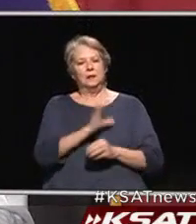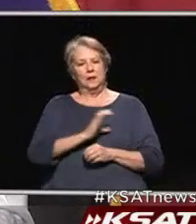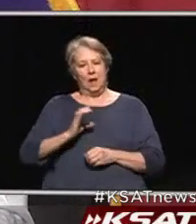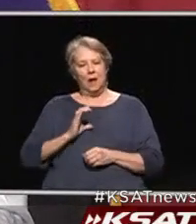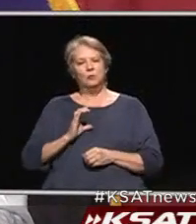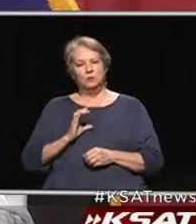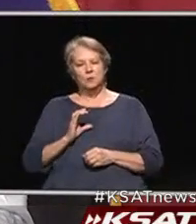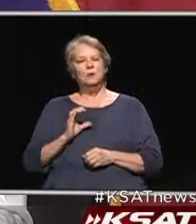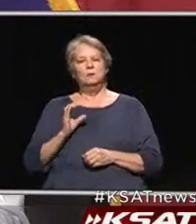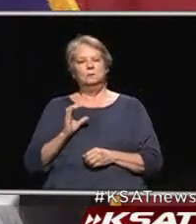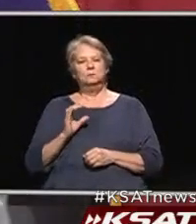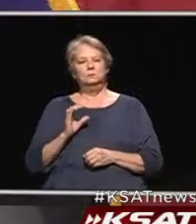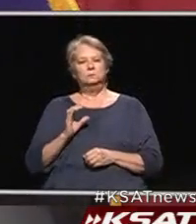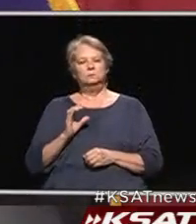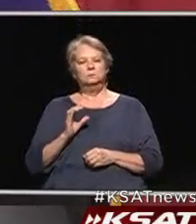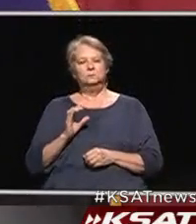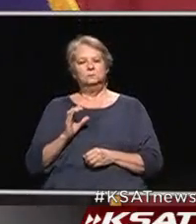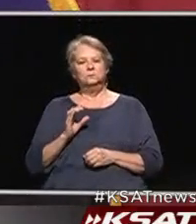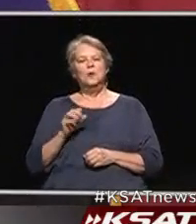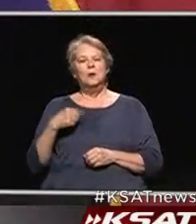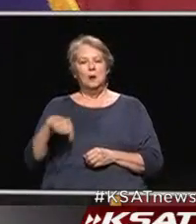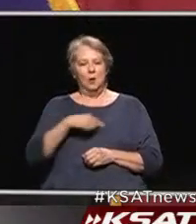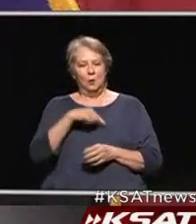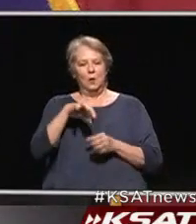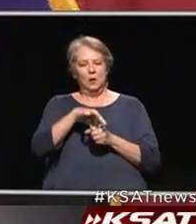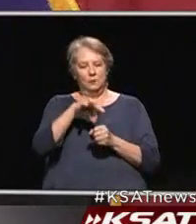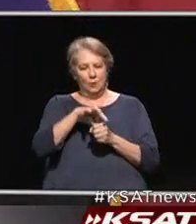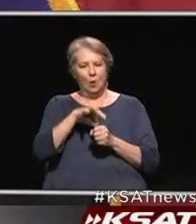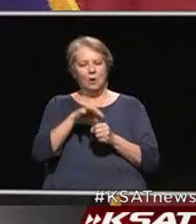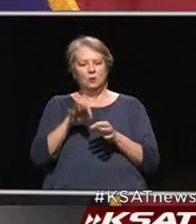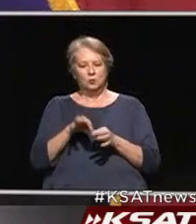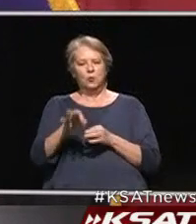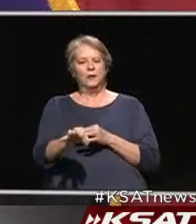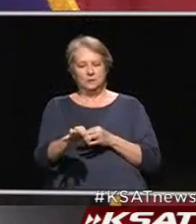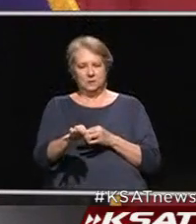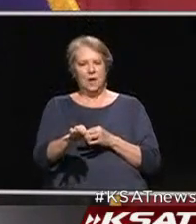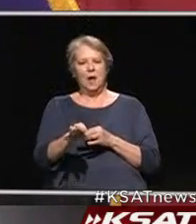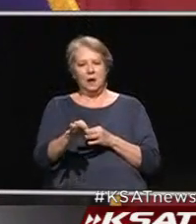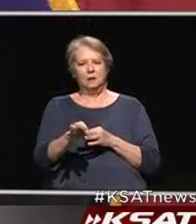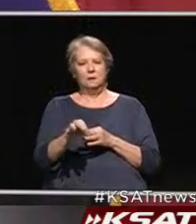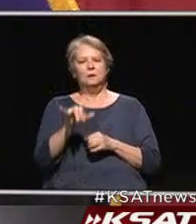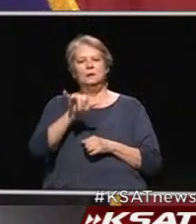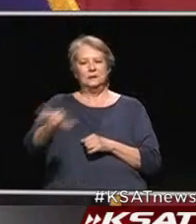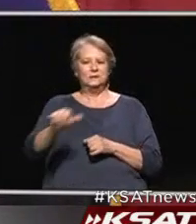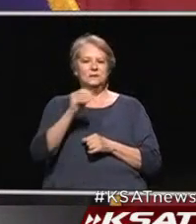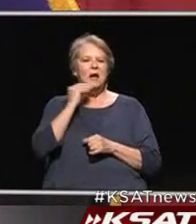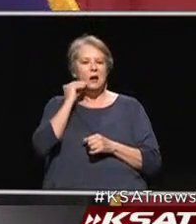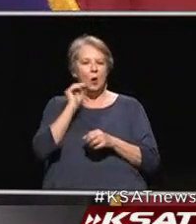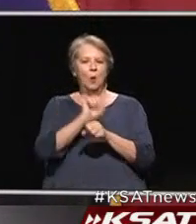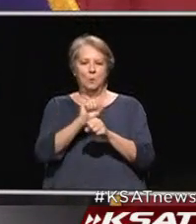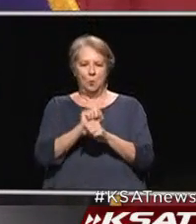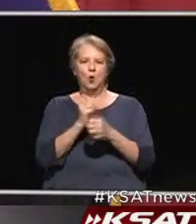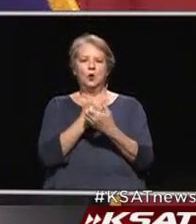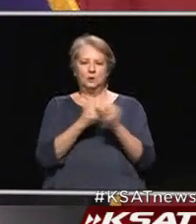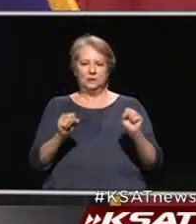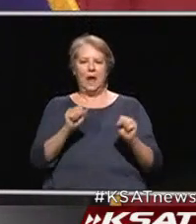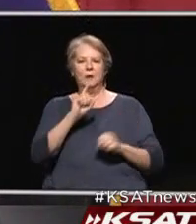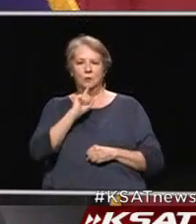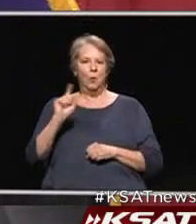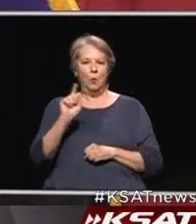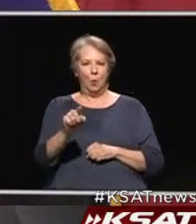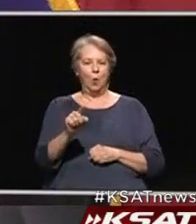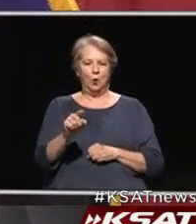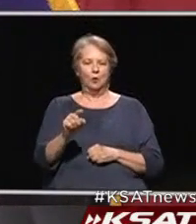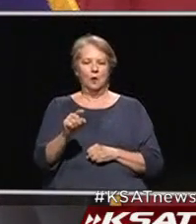did, the City Council voted to extend the stay home, work safe order that